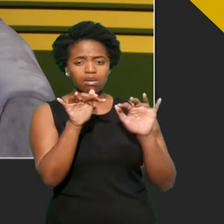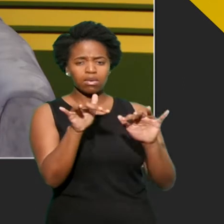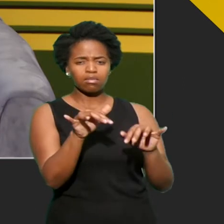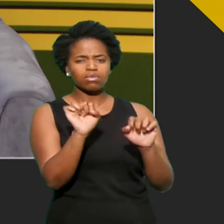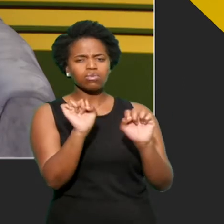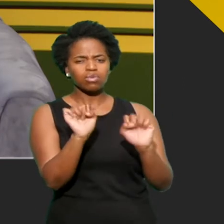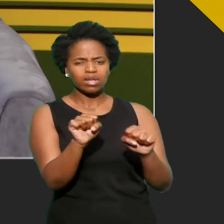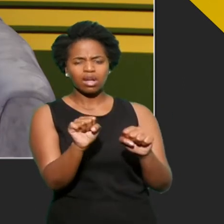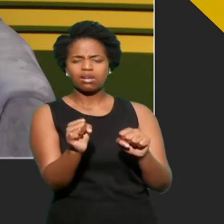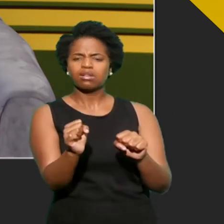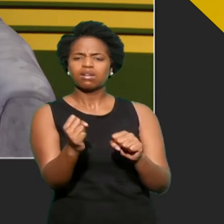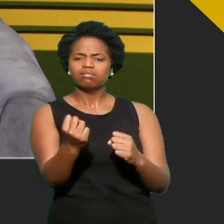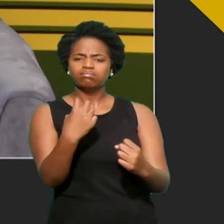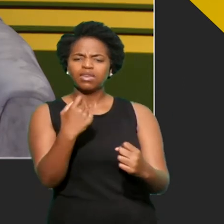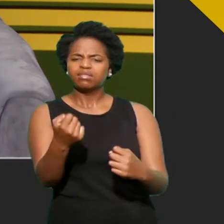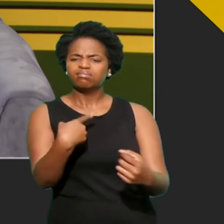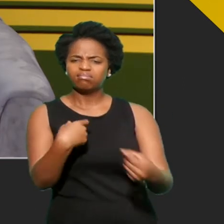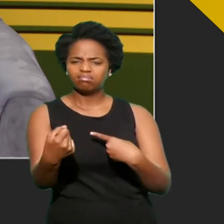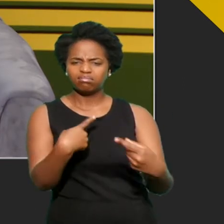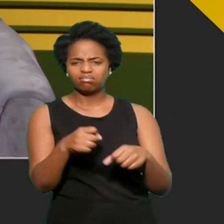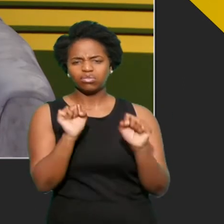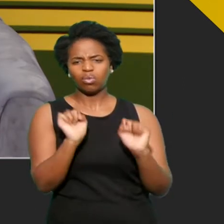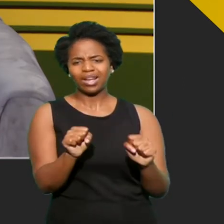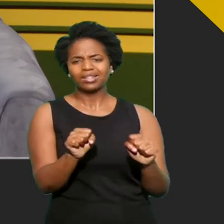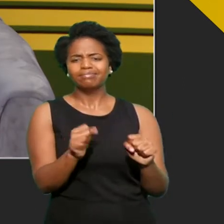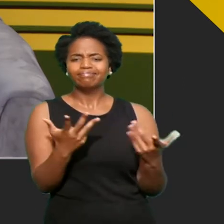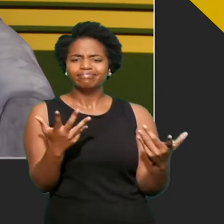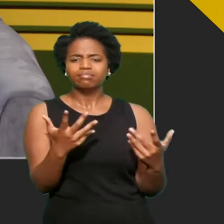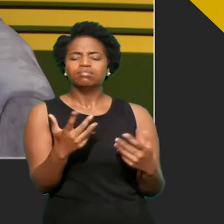your voice notes and your video messages on